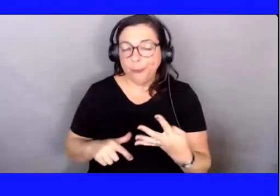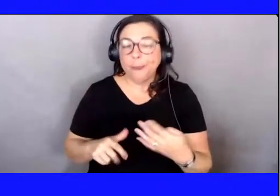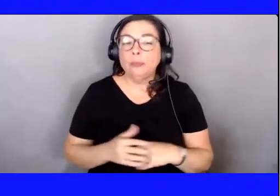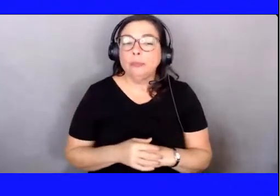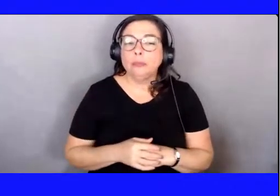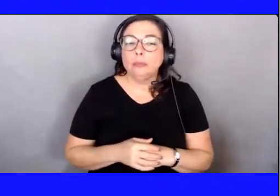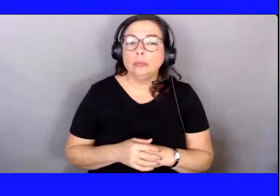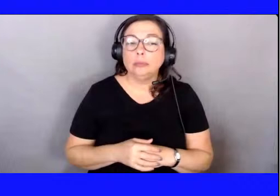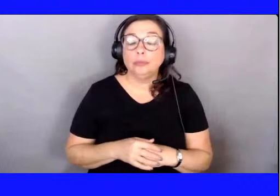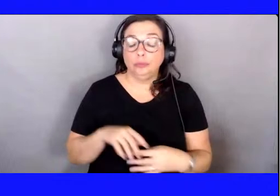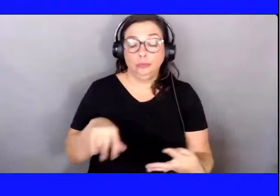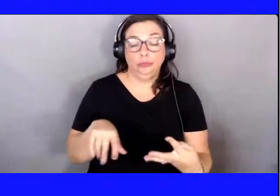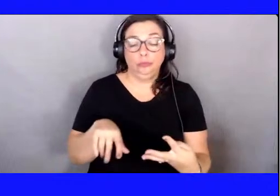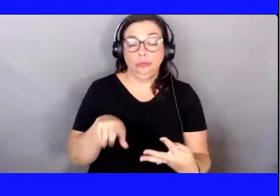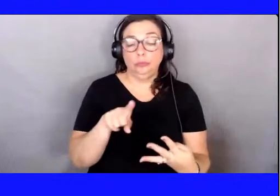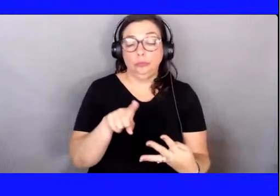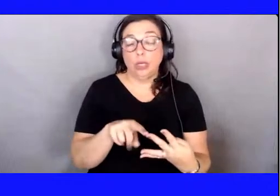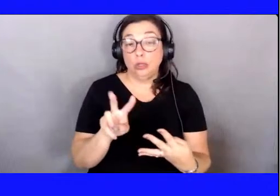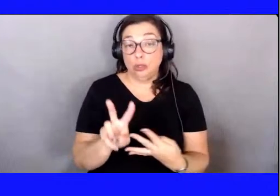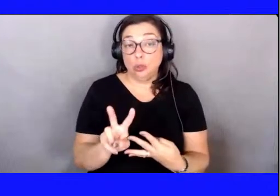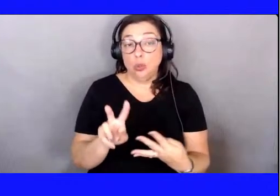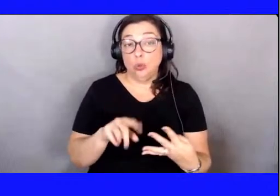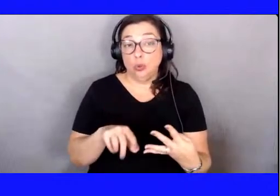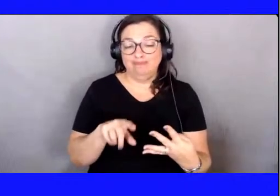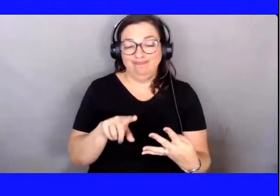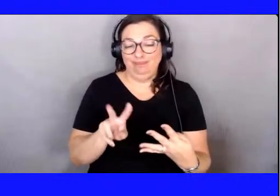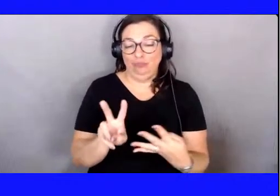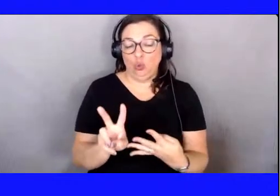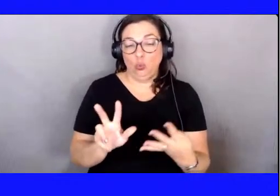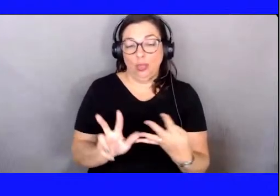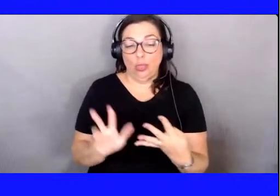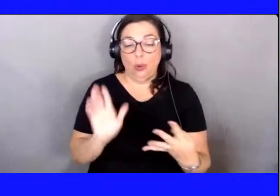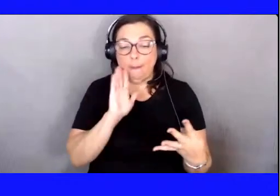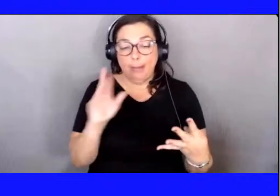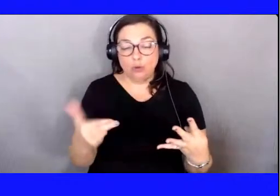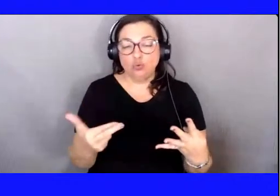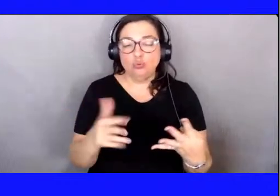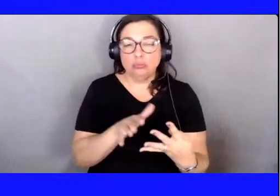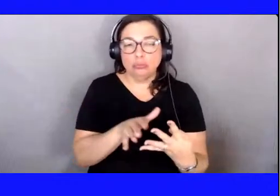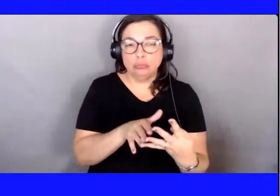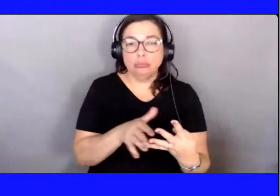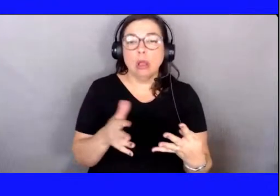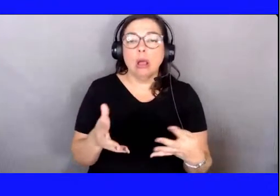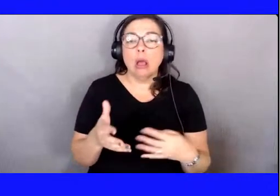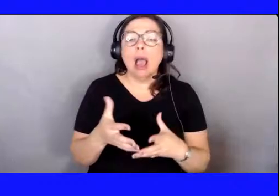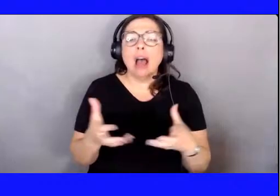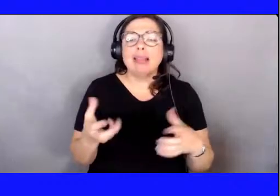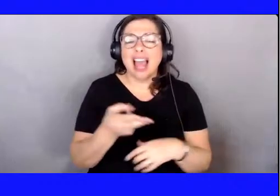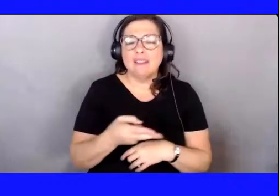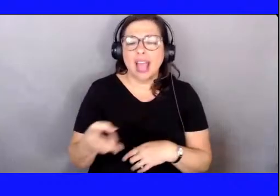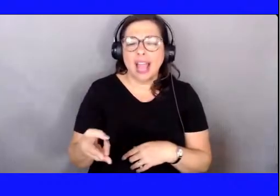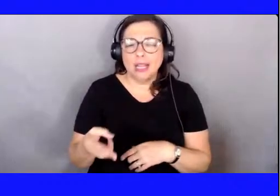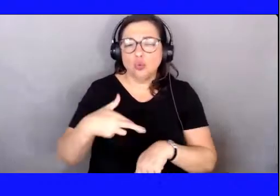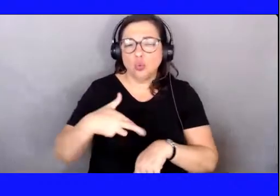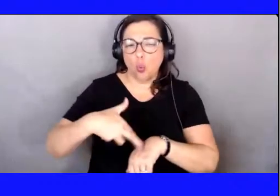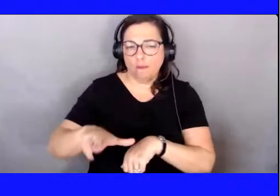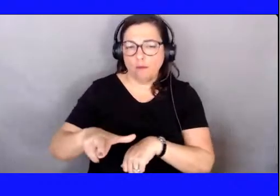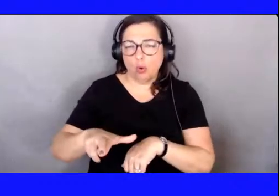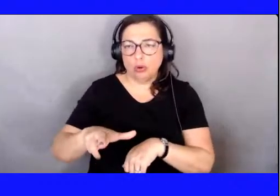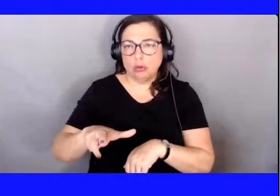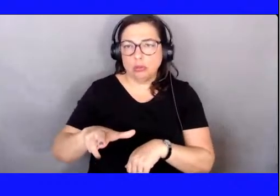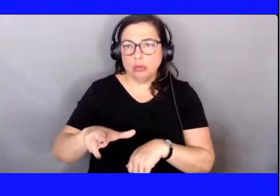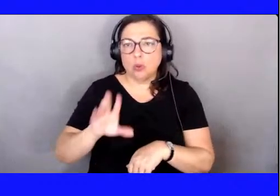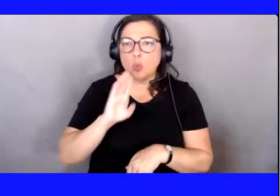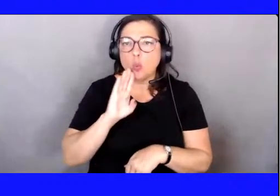The 2 and 3 bedrooms are well, a lot of the H&H referrals will